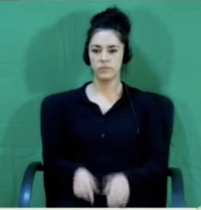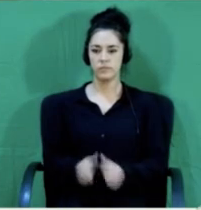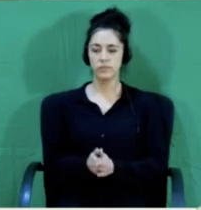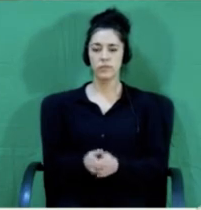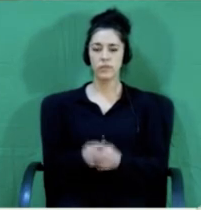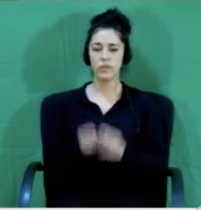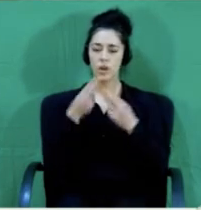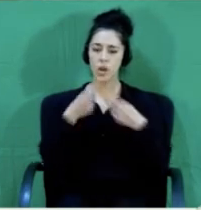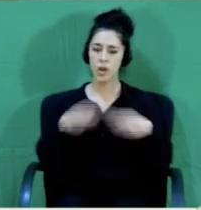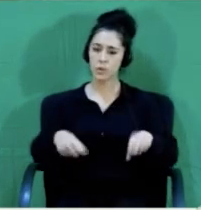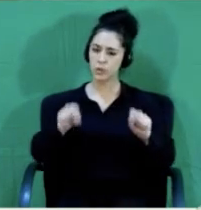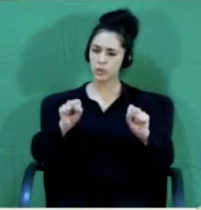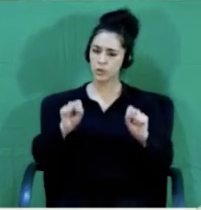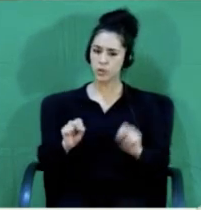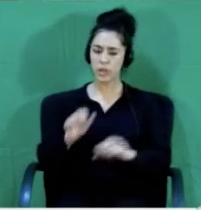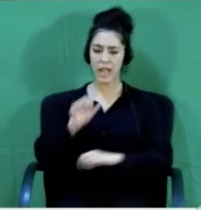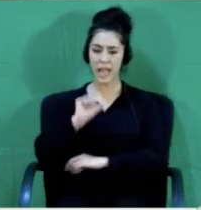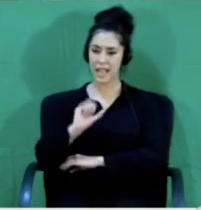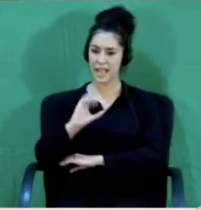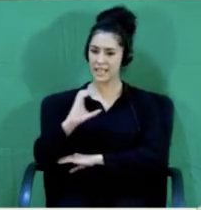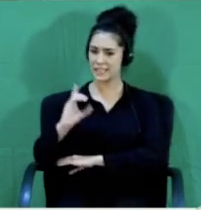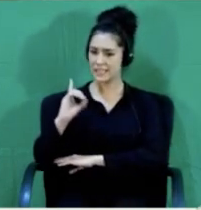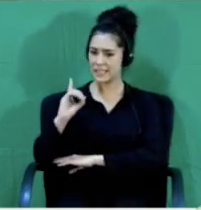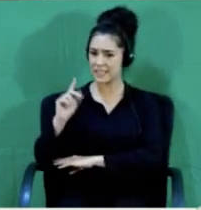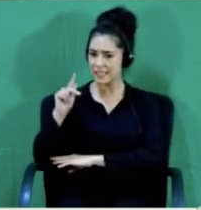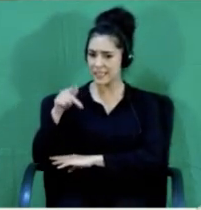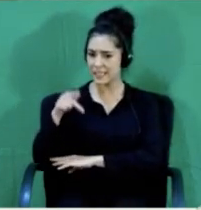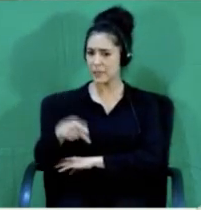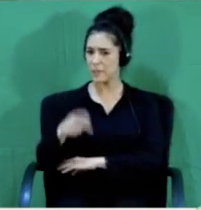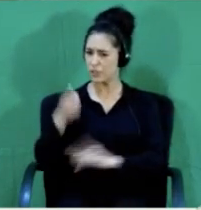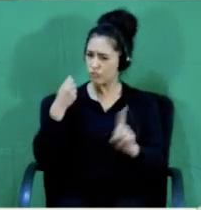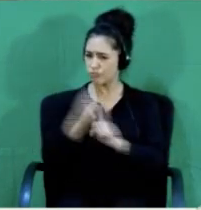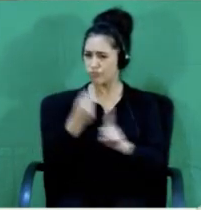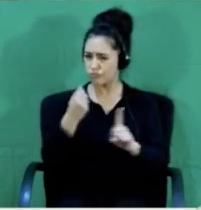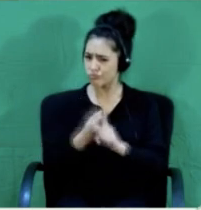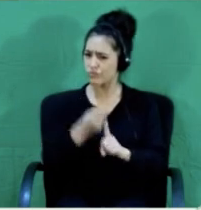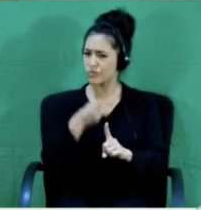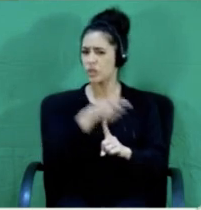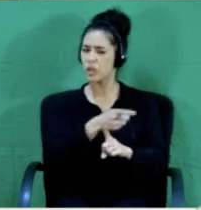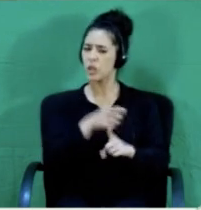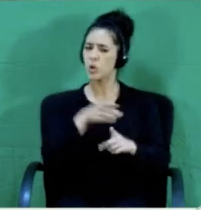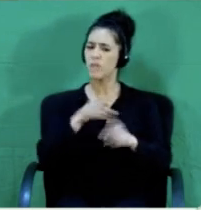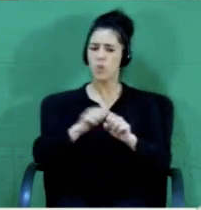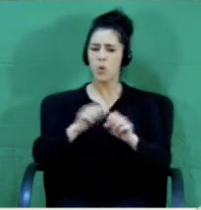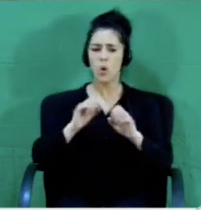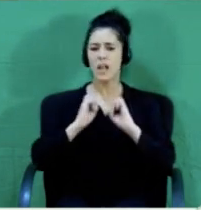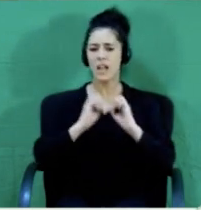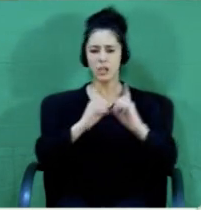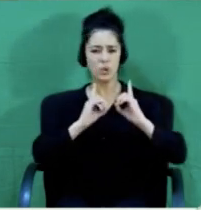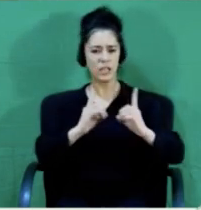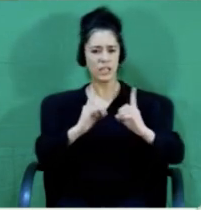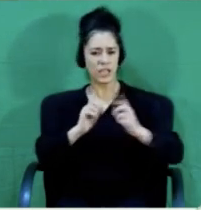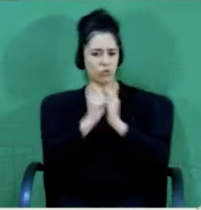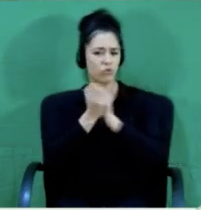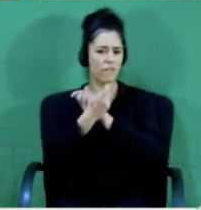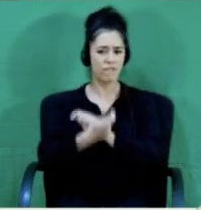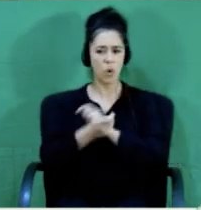Honourable House Chairperson, the ACDP has championed the cause for education reform and parental rights in